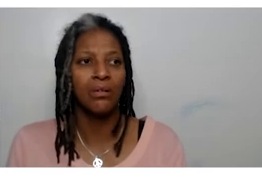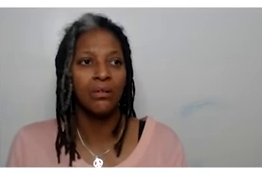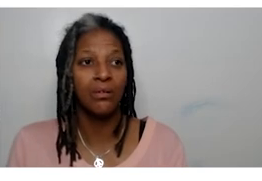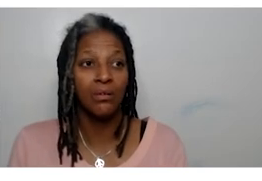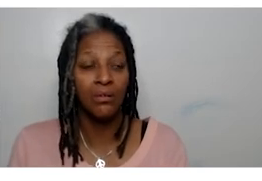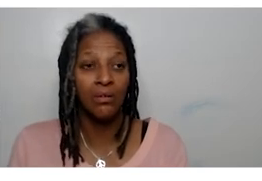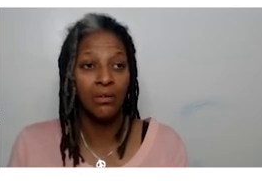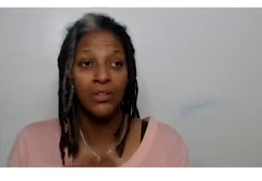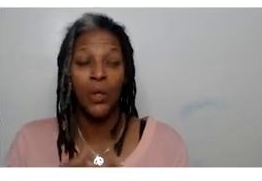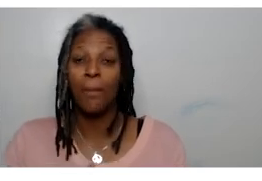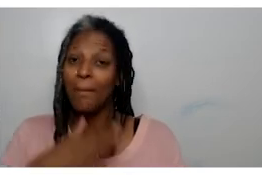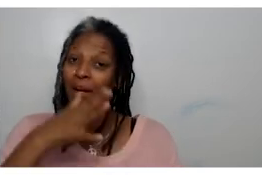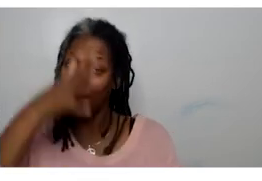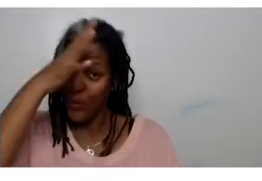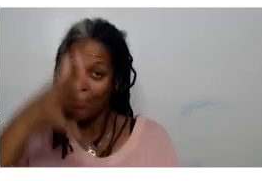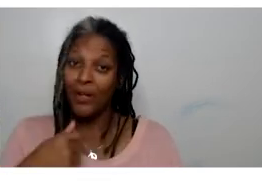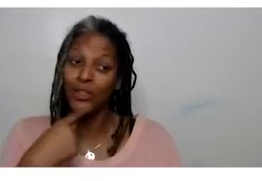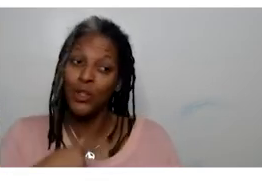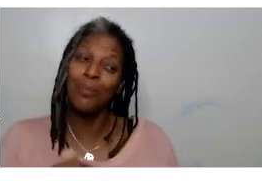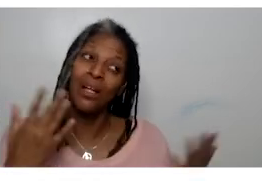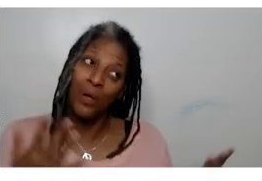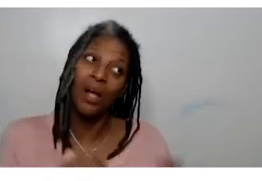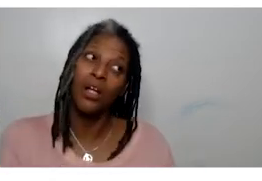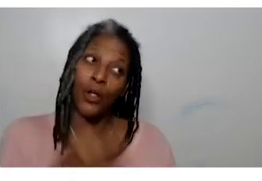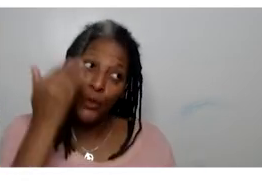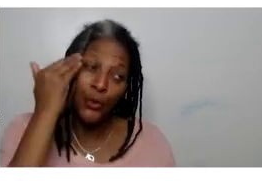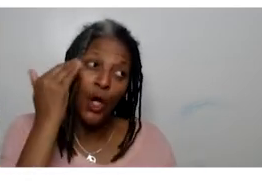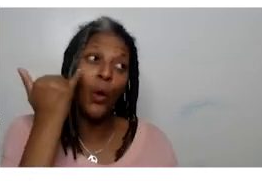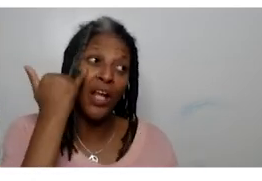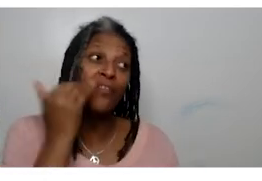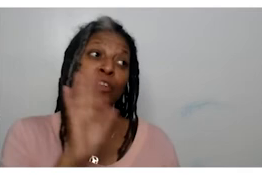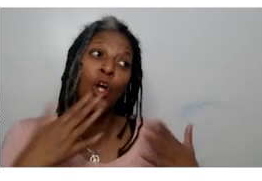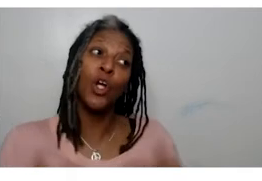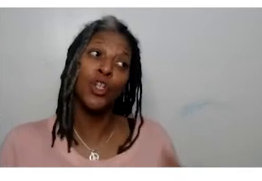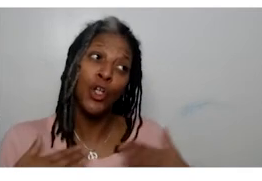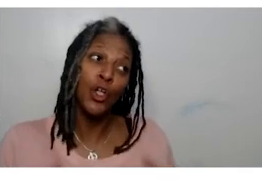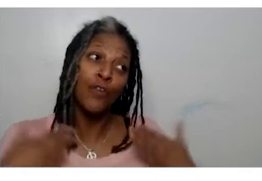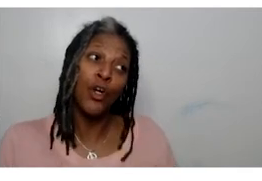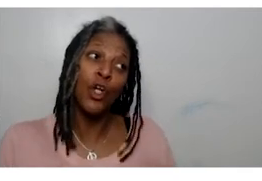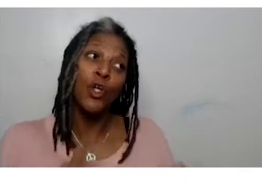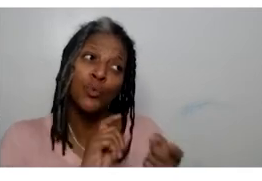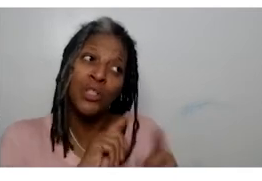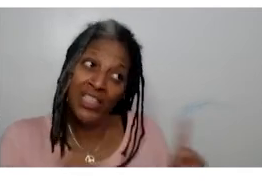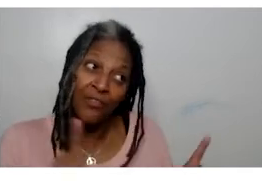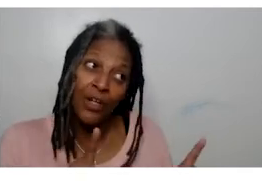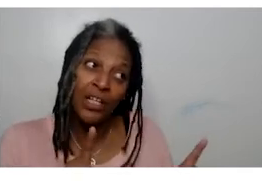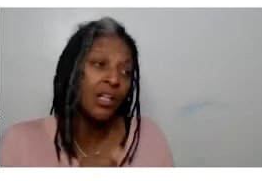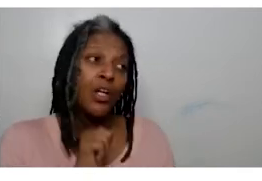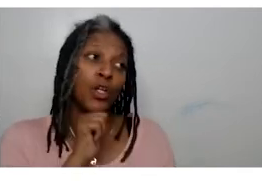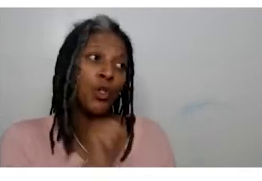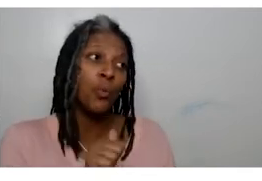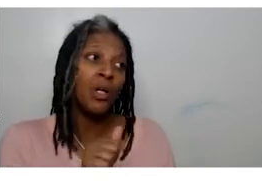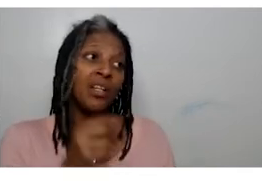Ashante, if you didn't dress that way, you wouldn't have been assaulted. Or, we have to protect the abusers in our family because they're